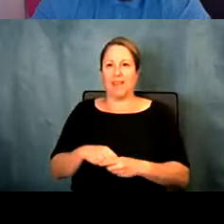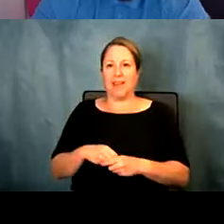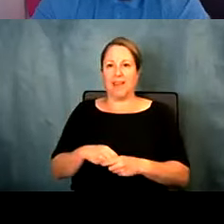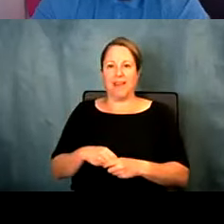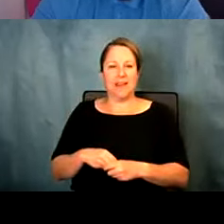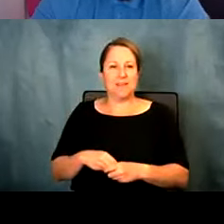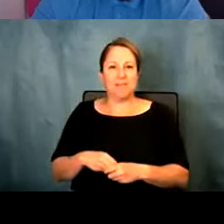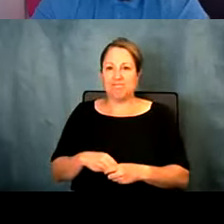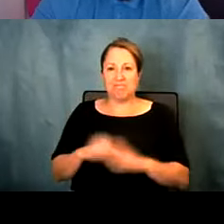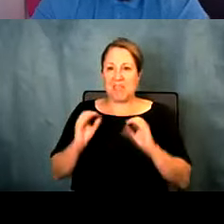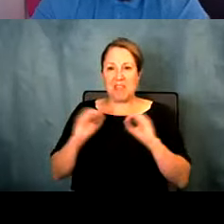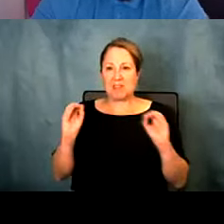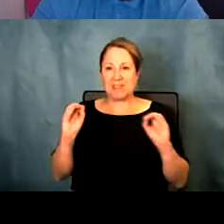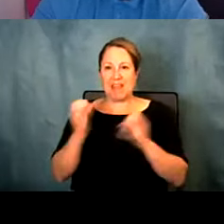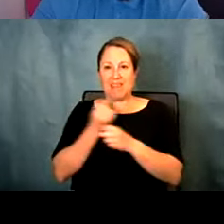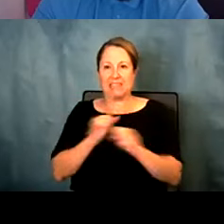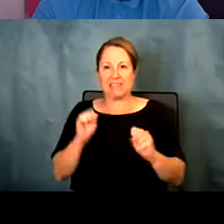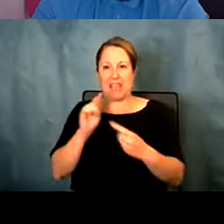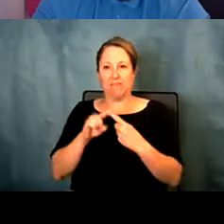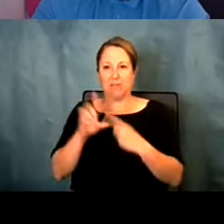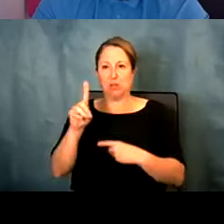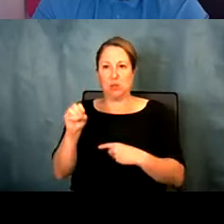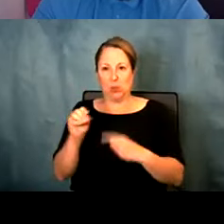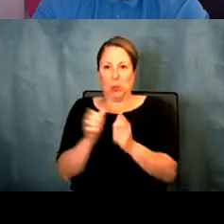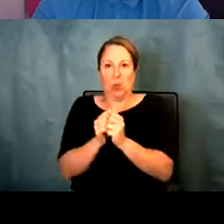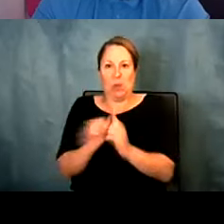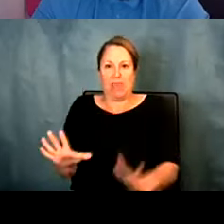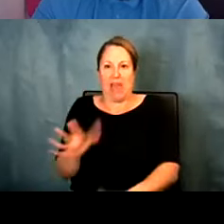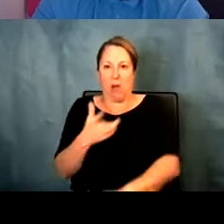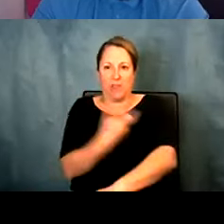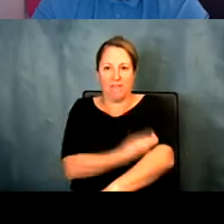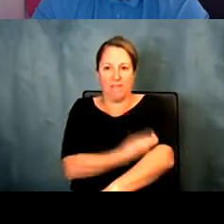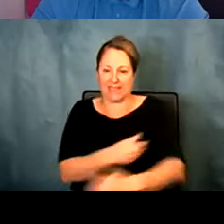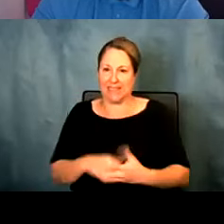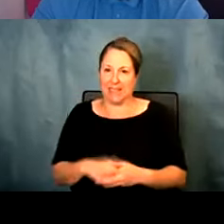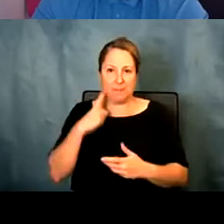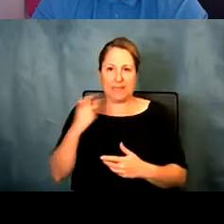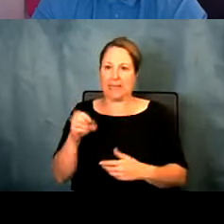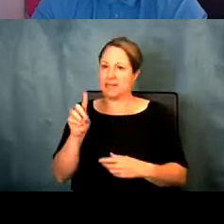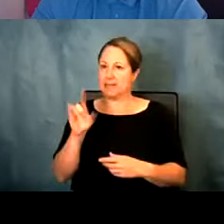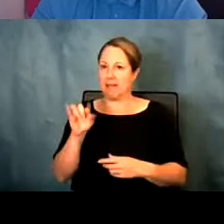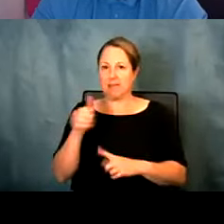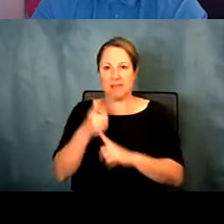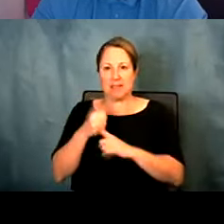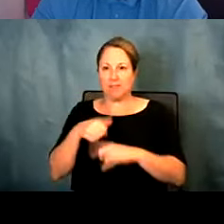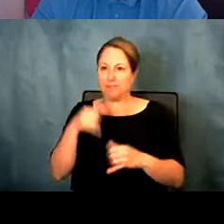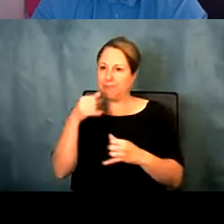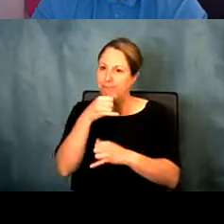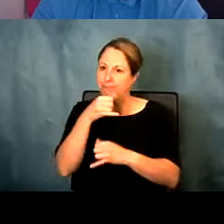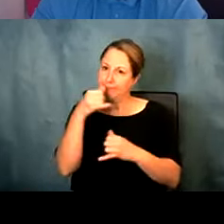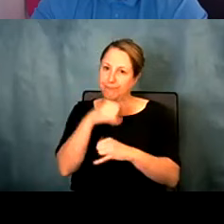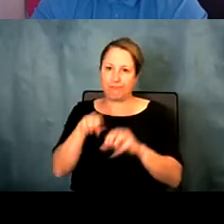really safely do unvaccinated at this point with how infectious the Delta variant is. Next